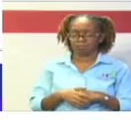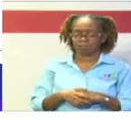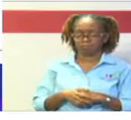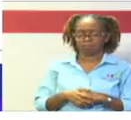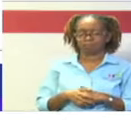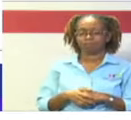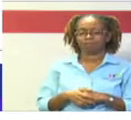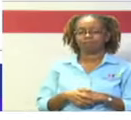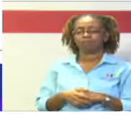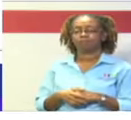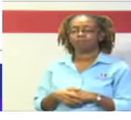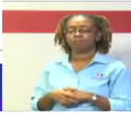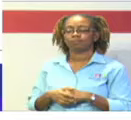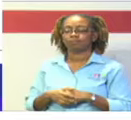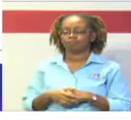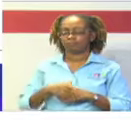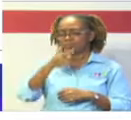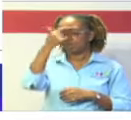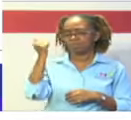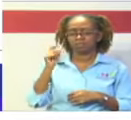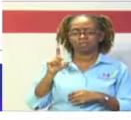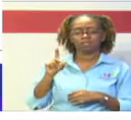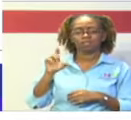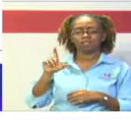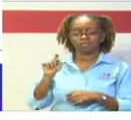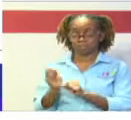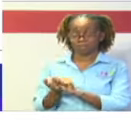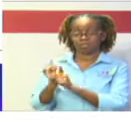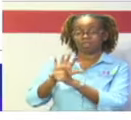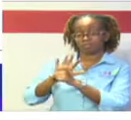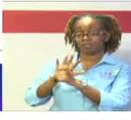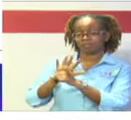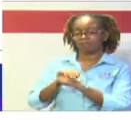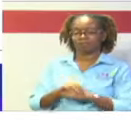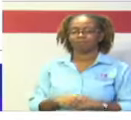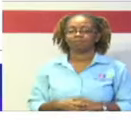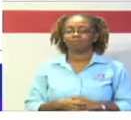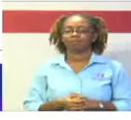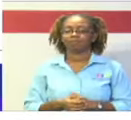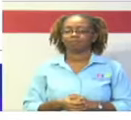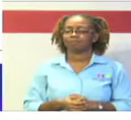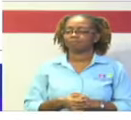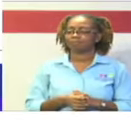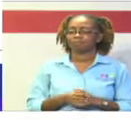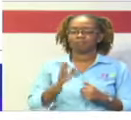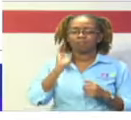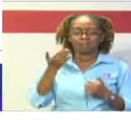SARS-CoV-2. How does this, or does it now hinder the government's objectives, that's one. And two,